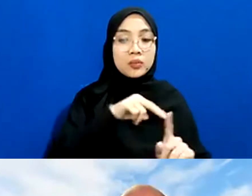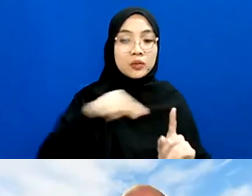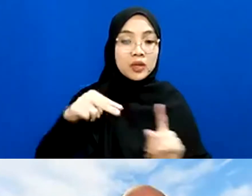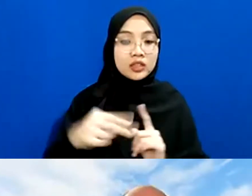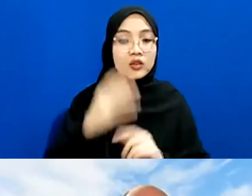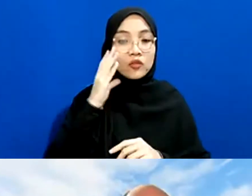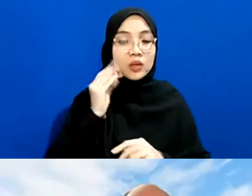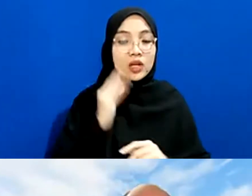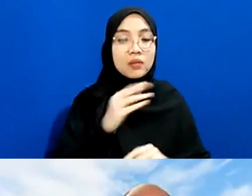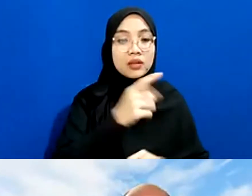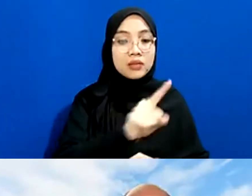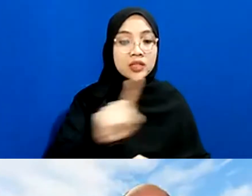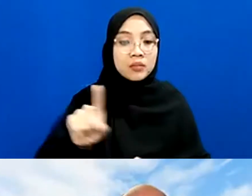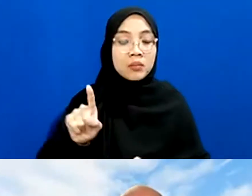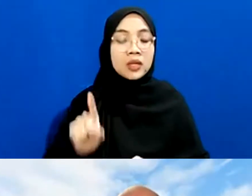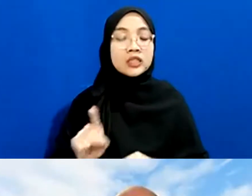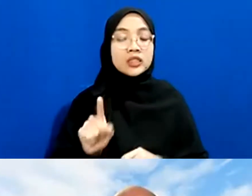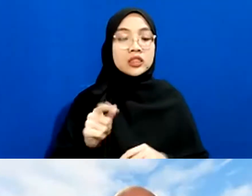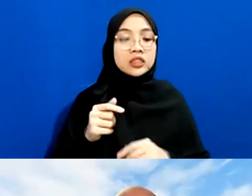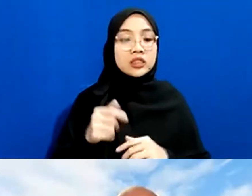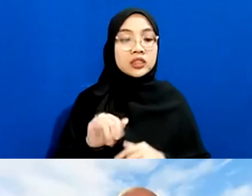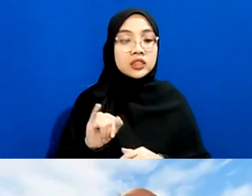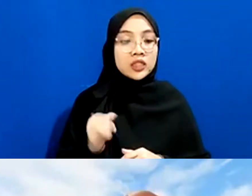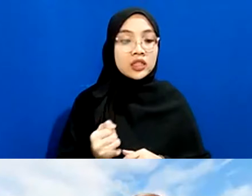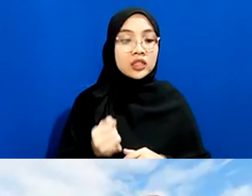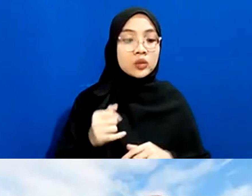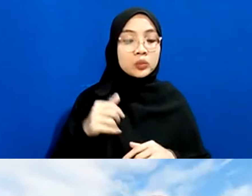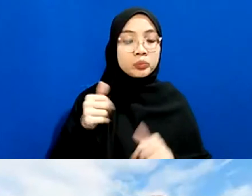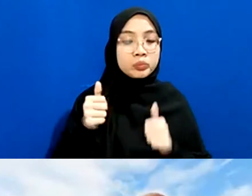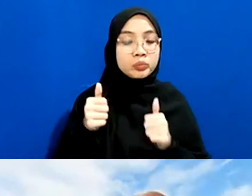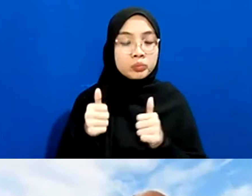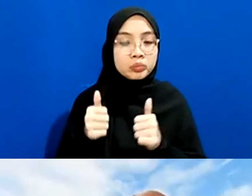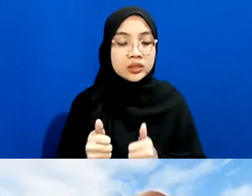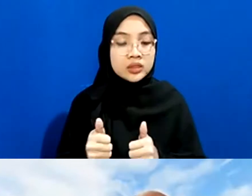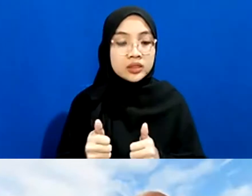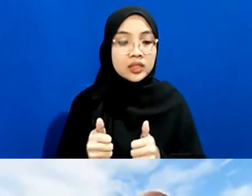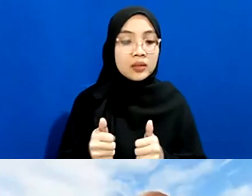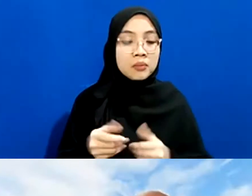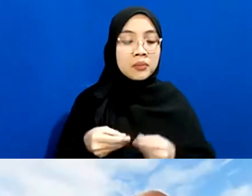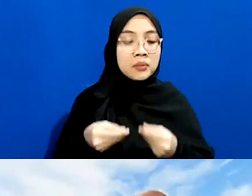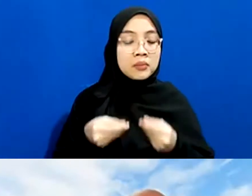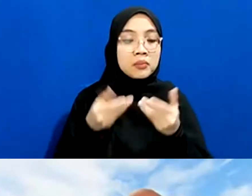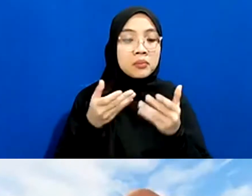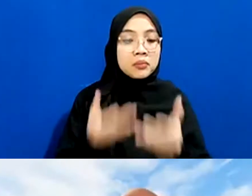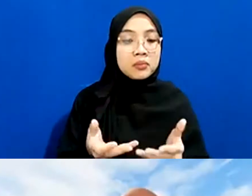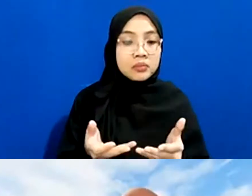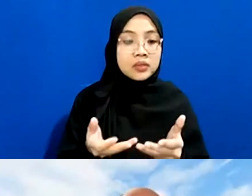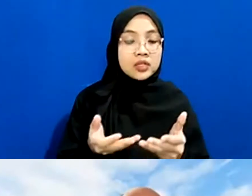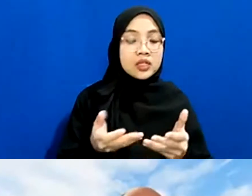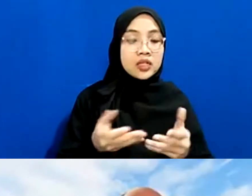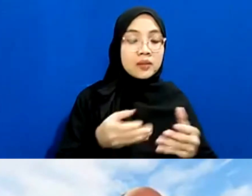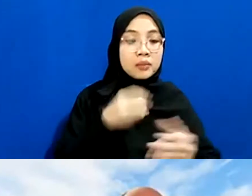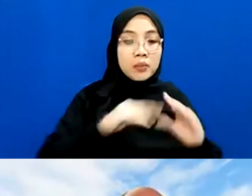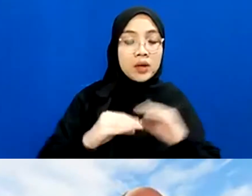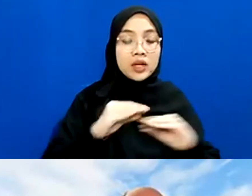experiences, so that it makes the course even richer in terms of exploring all different